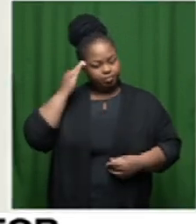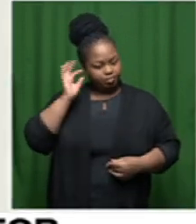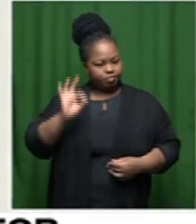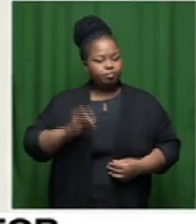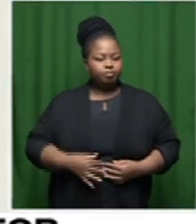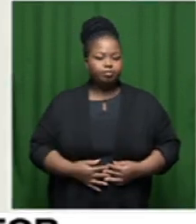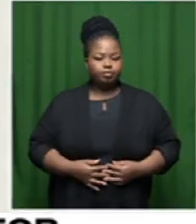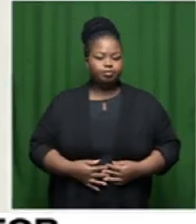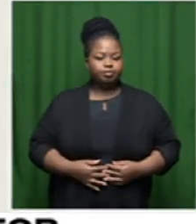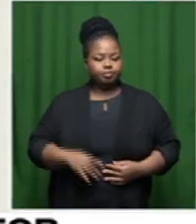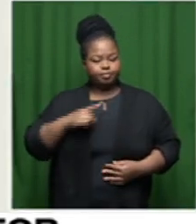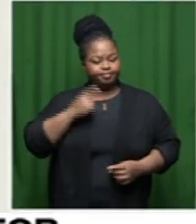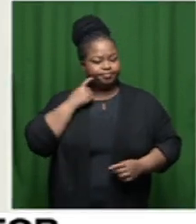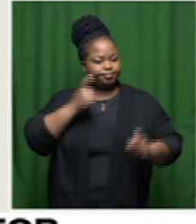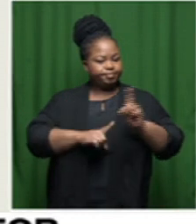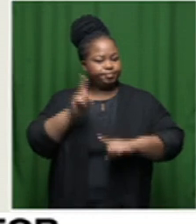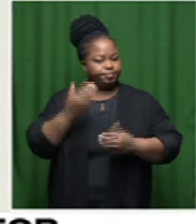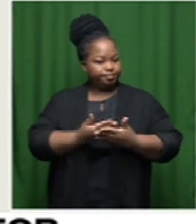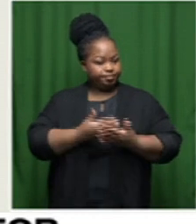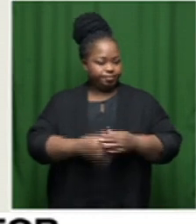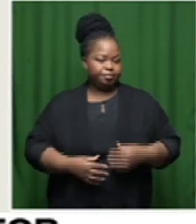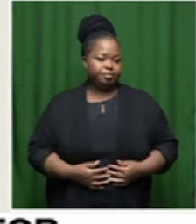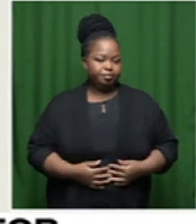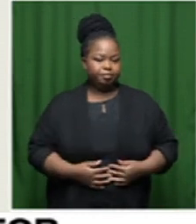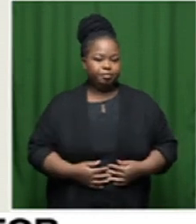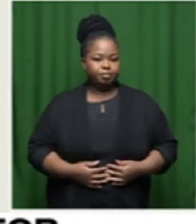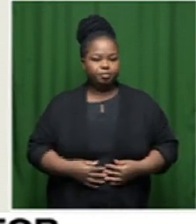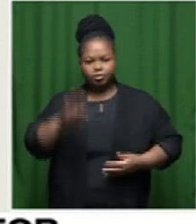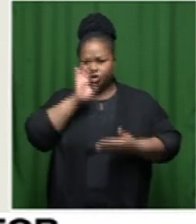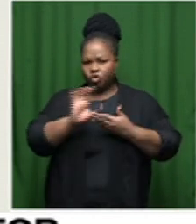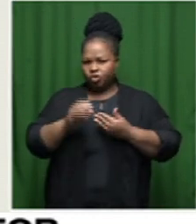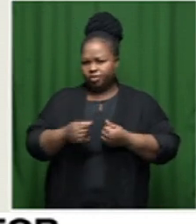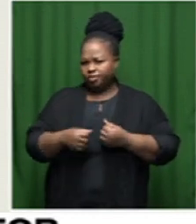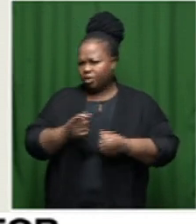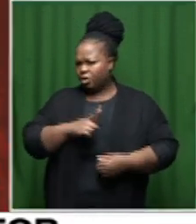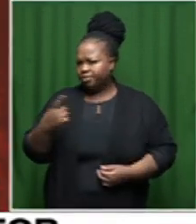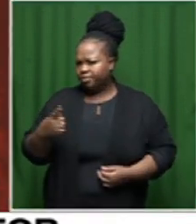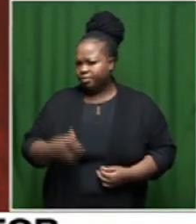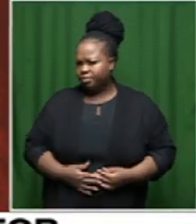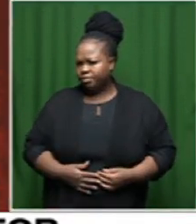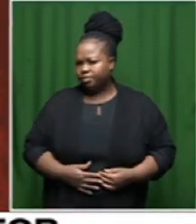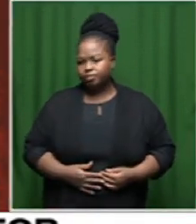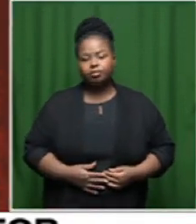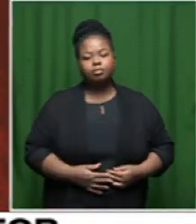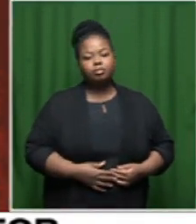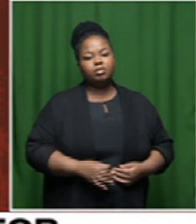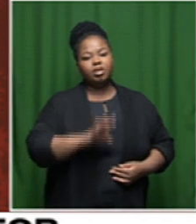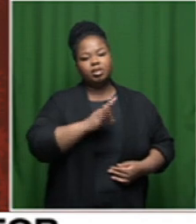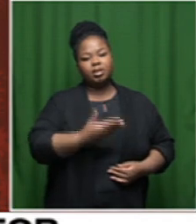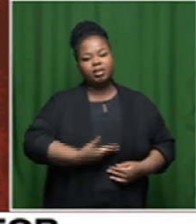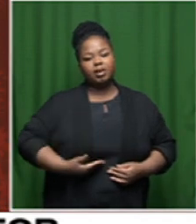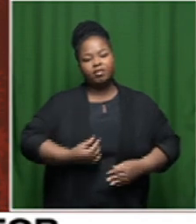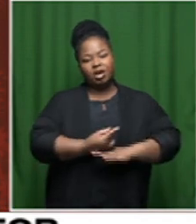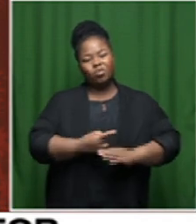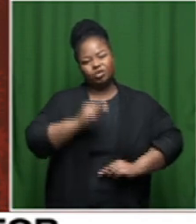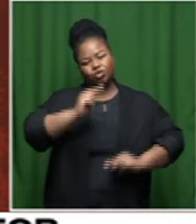the right mindset in order to be successful. Yeah, that's very important. How long is the course? Is it accredited? It's a 3.5-hour course. I